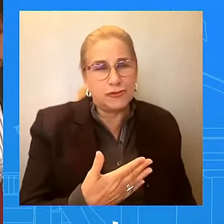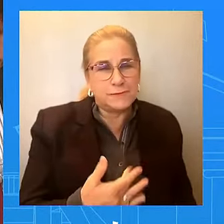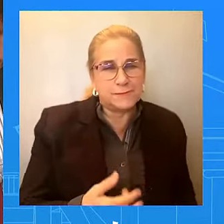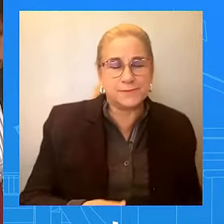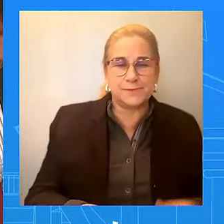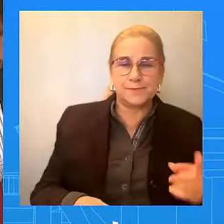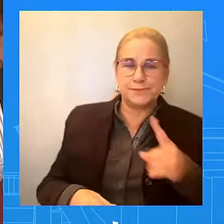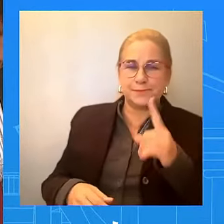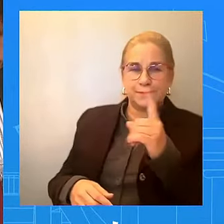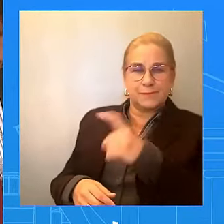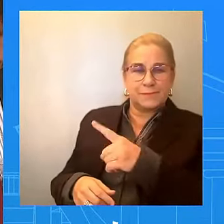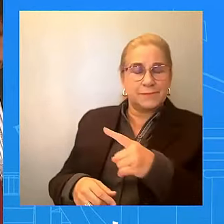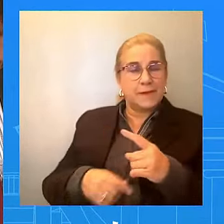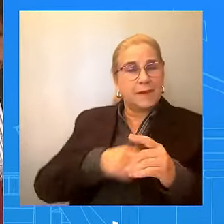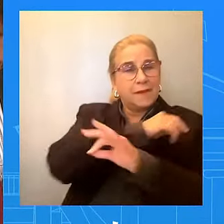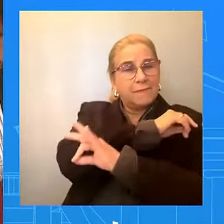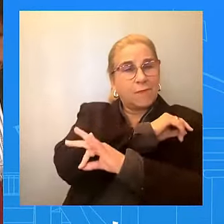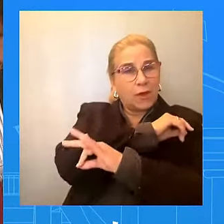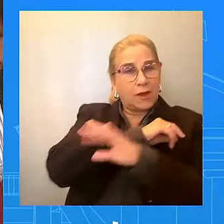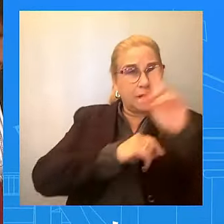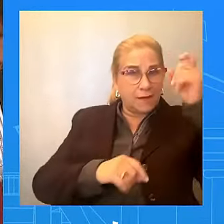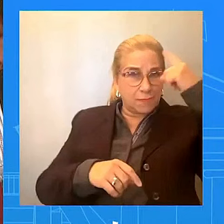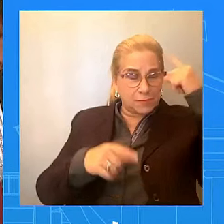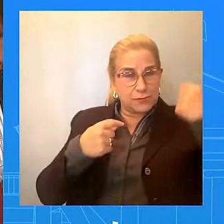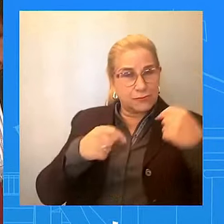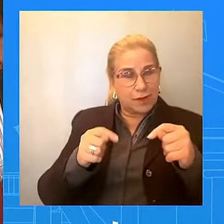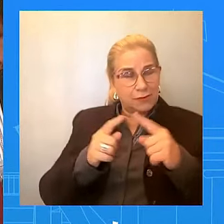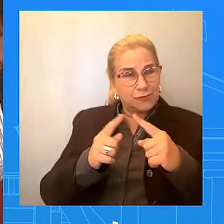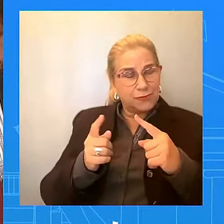this misinformation about the response and recovery effort?